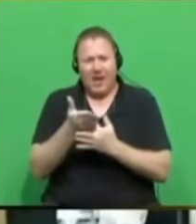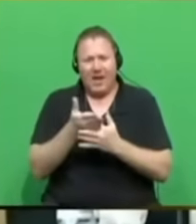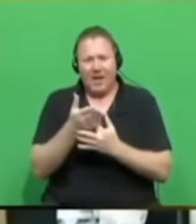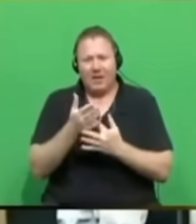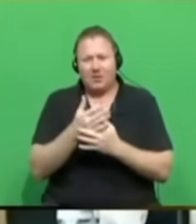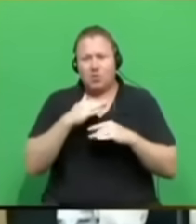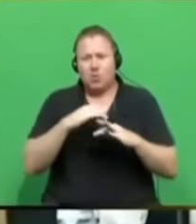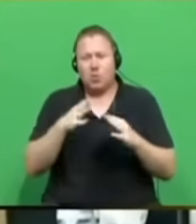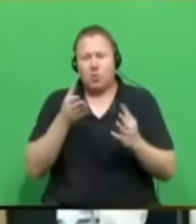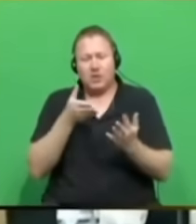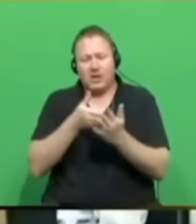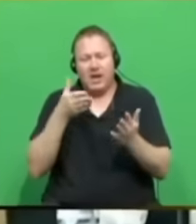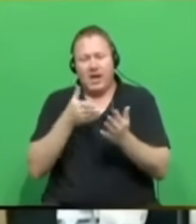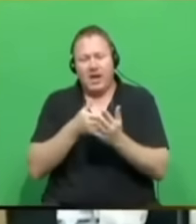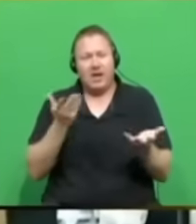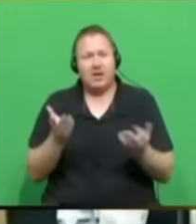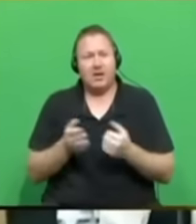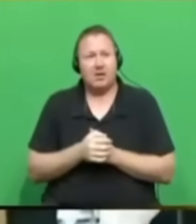is denied?